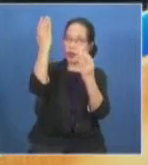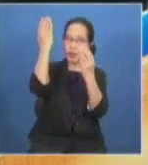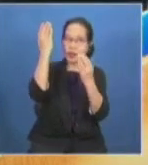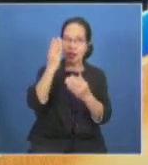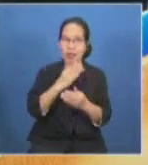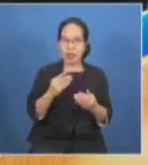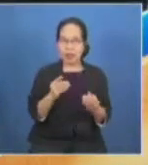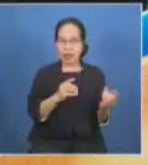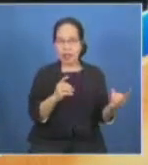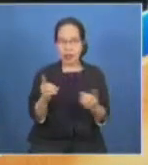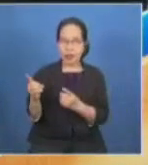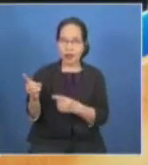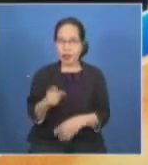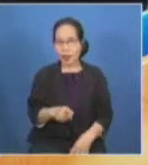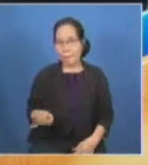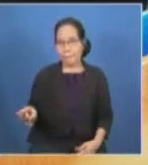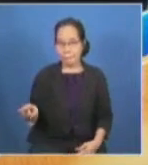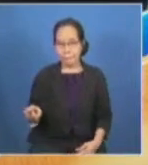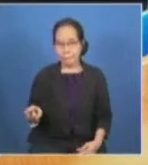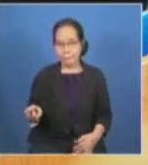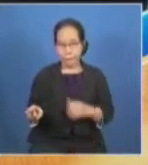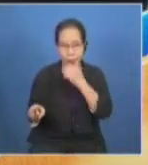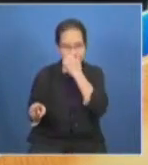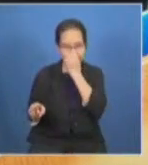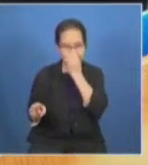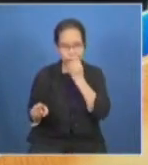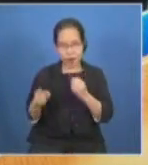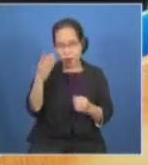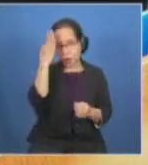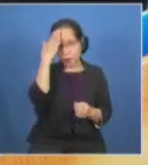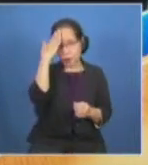him and delivers them.